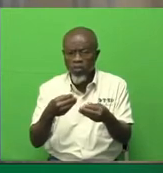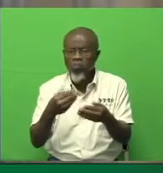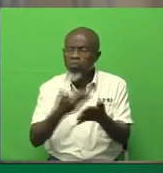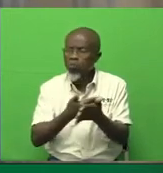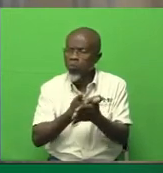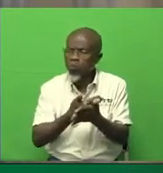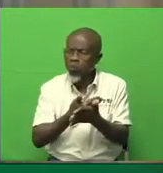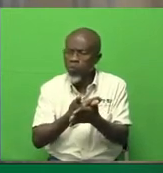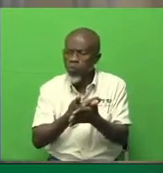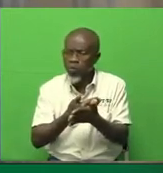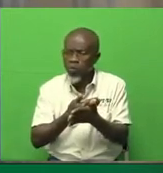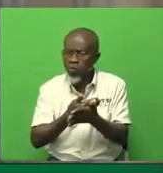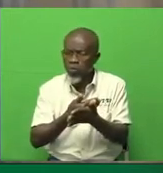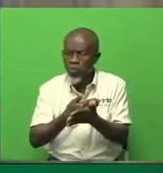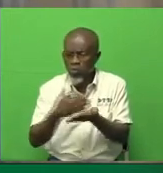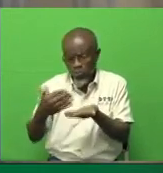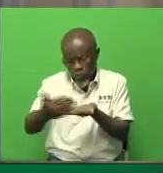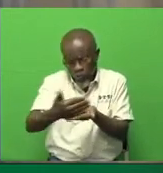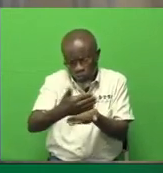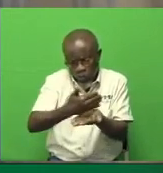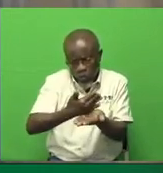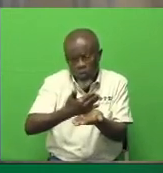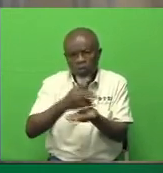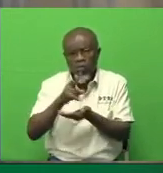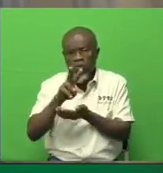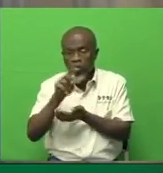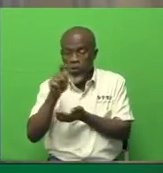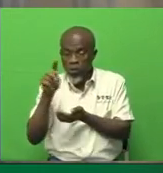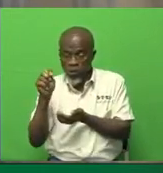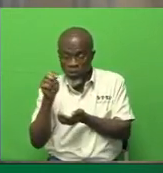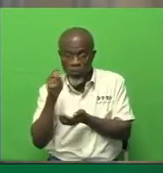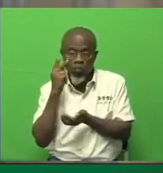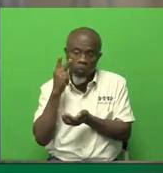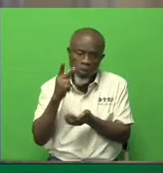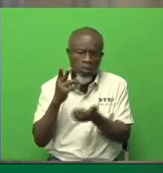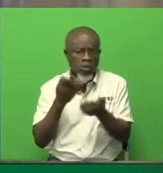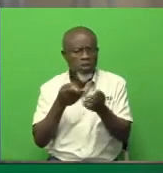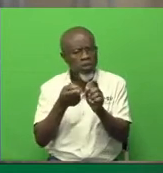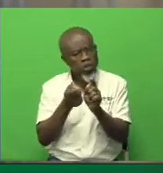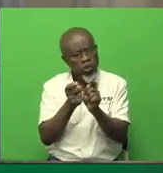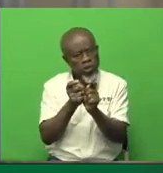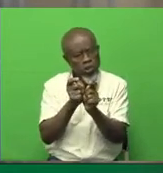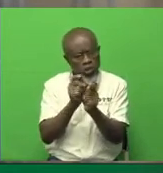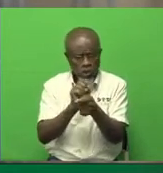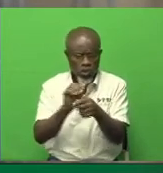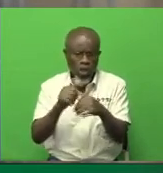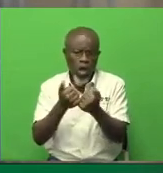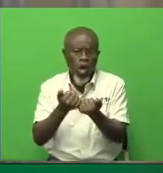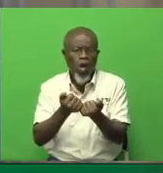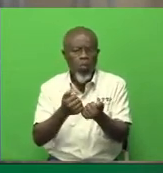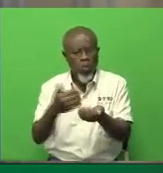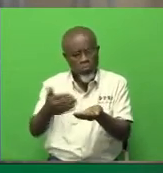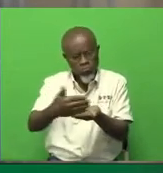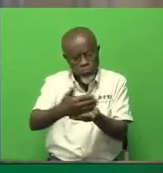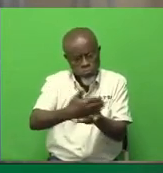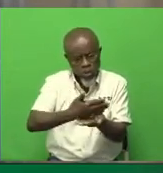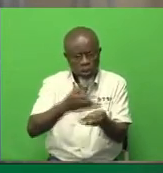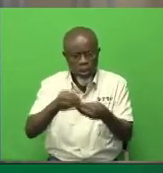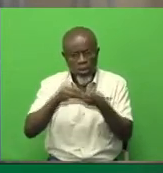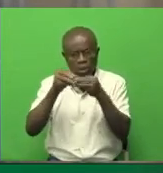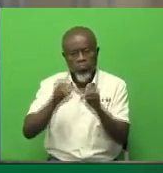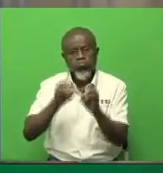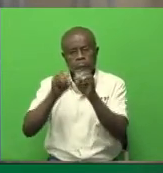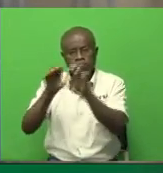outstanding refunds from the government with appropriate approvals this will rapidly clear up the backlog of outstanding battery